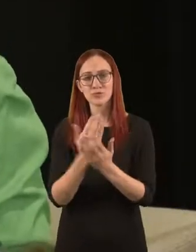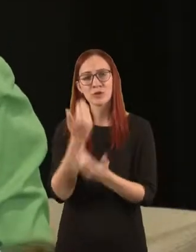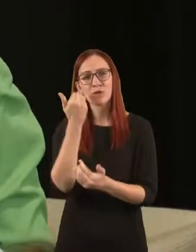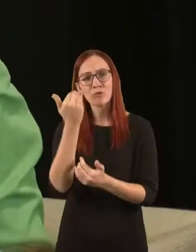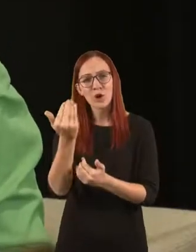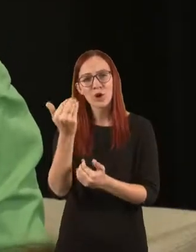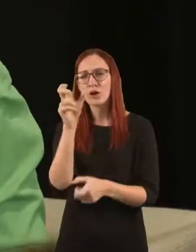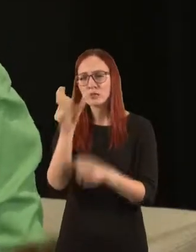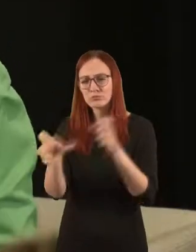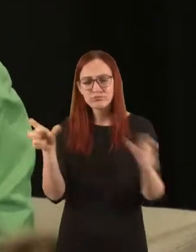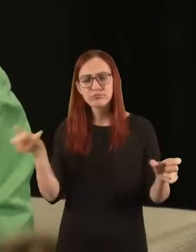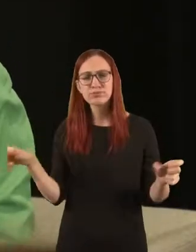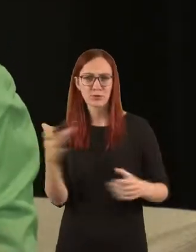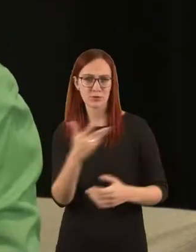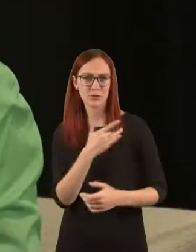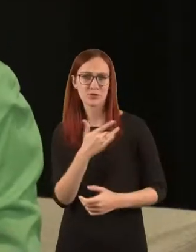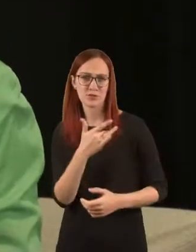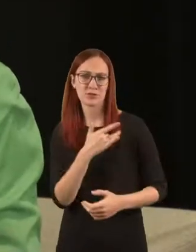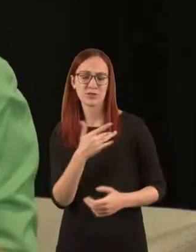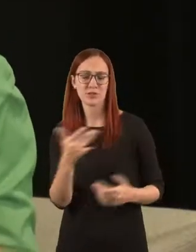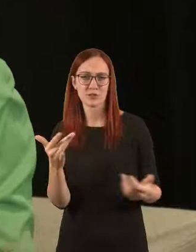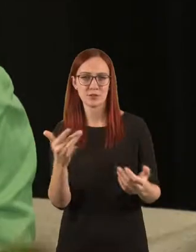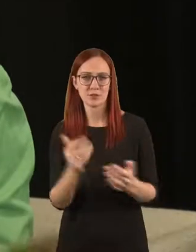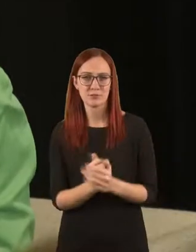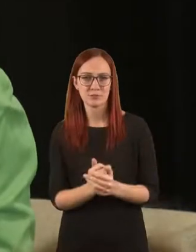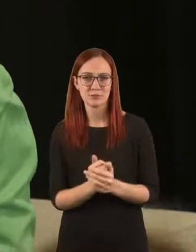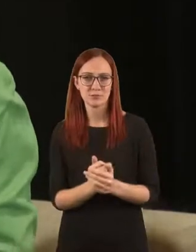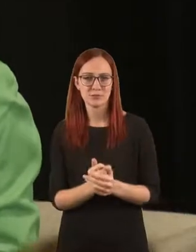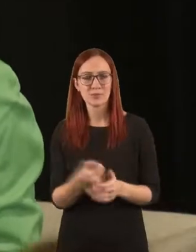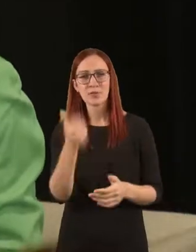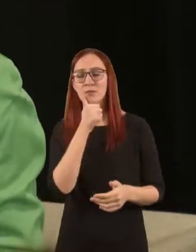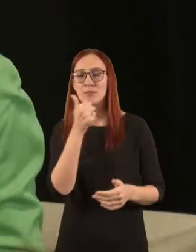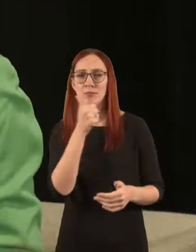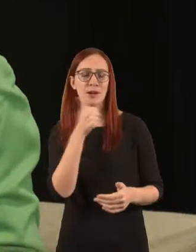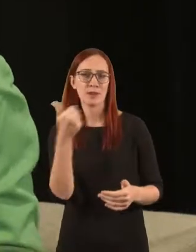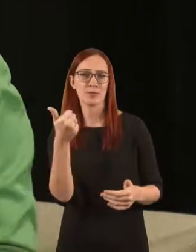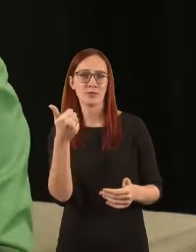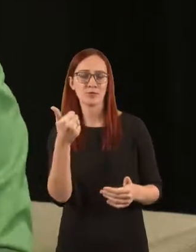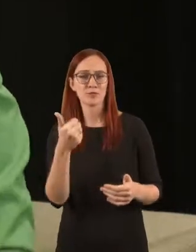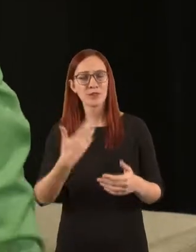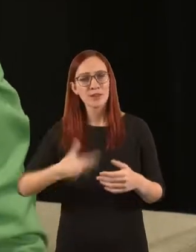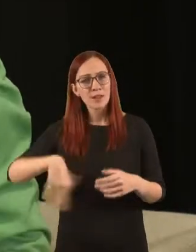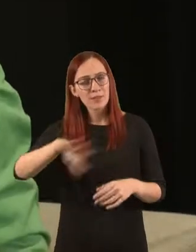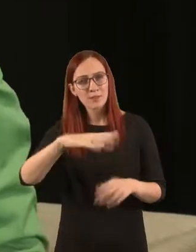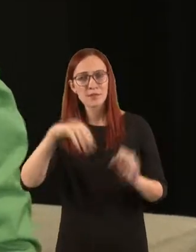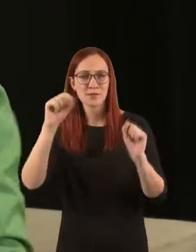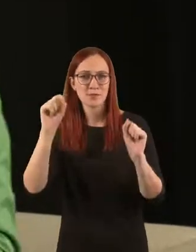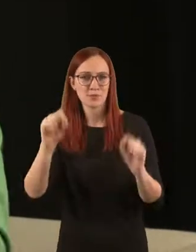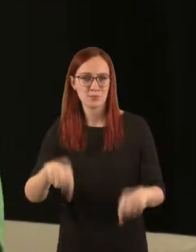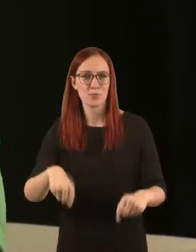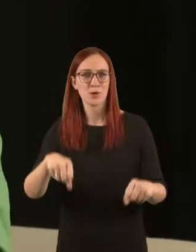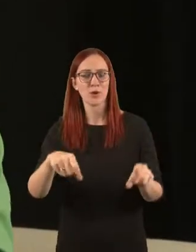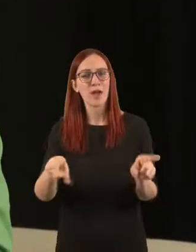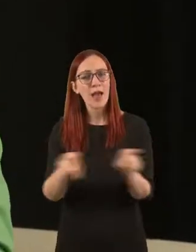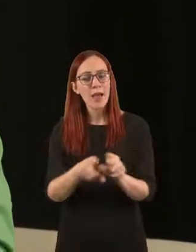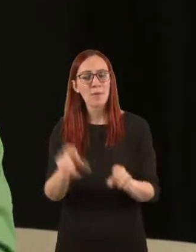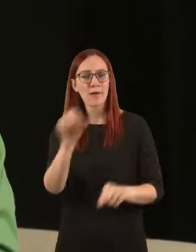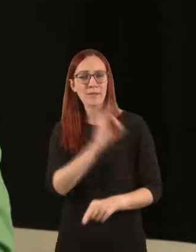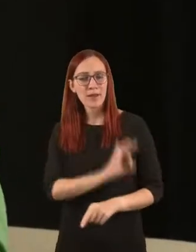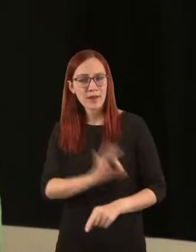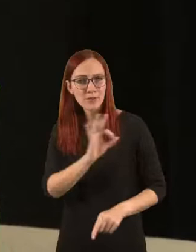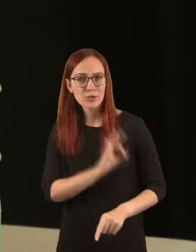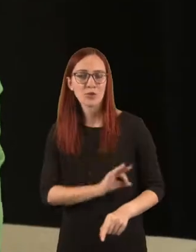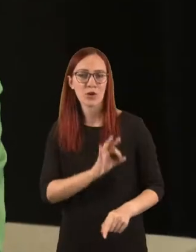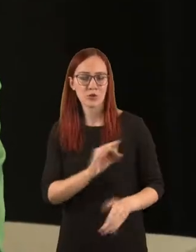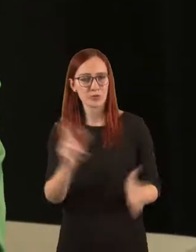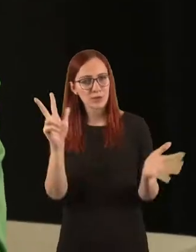forget the change that has to happen in the hearts of every one of us. We shouldn't